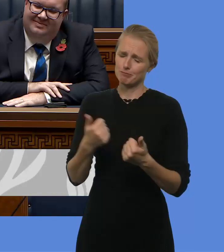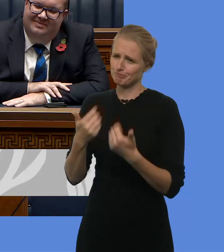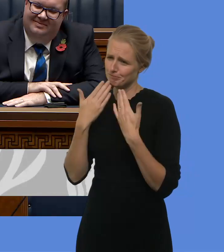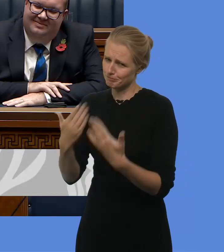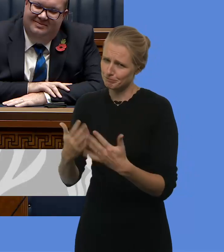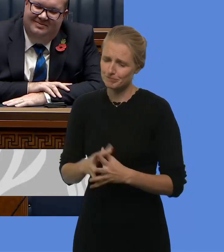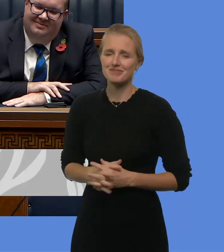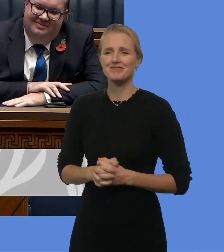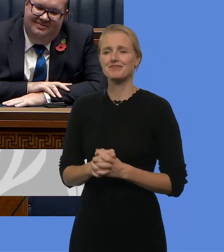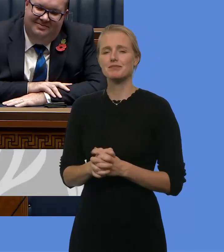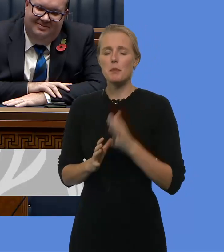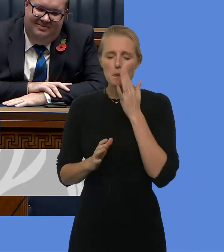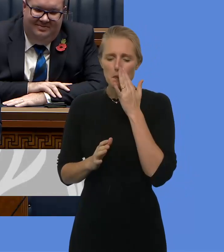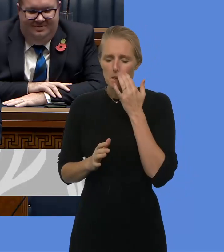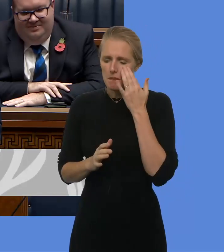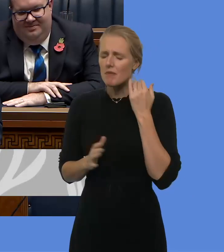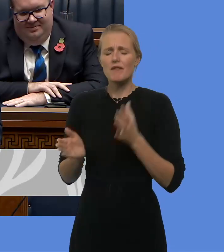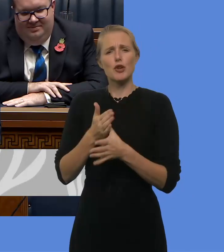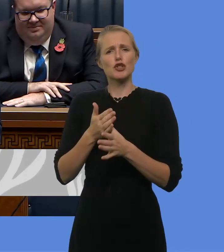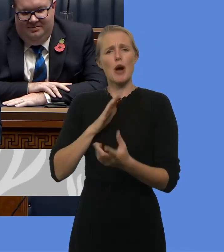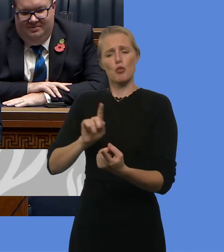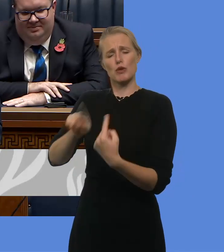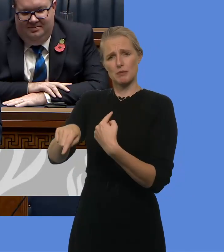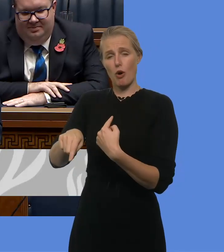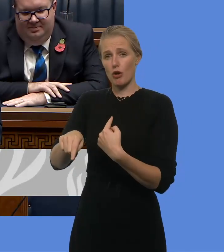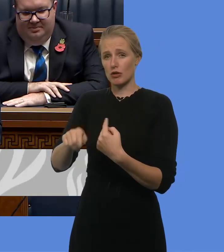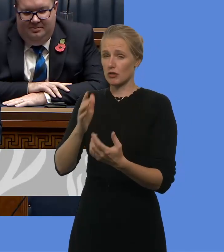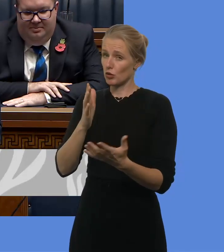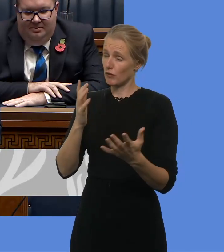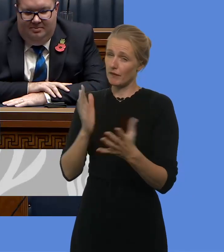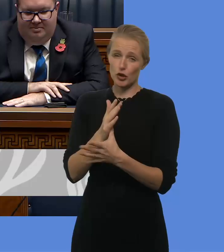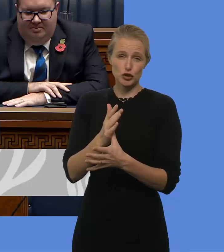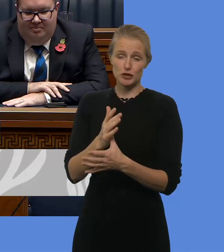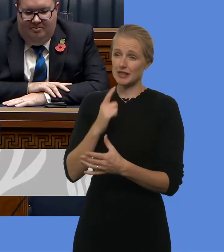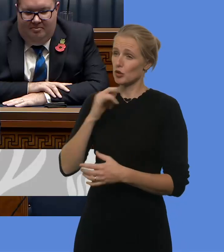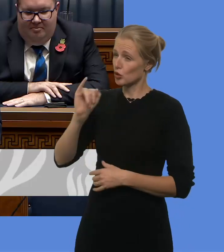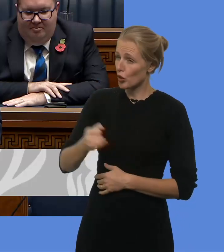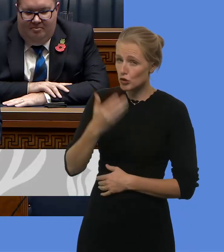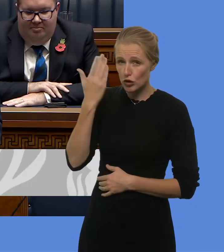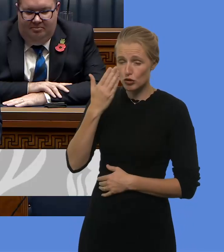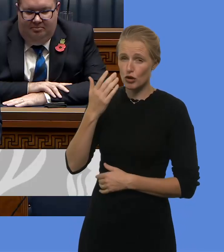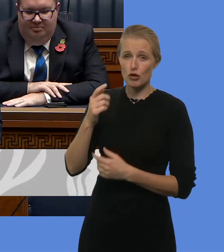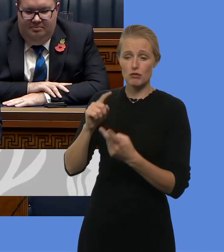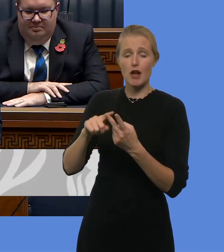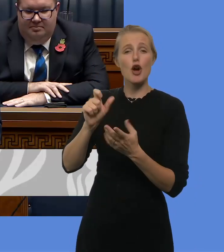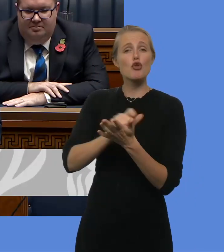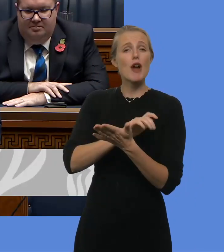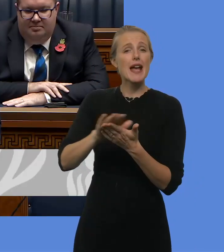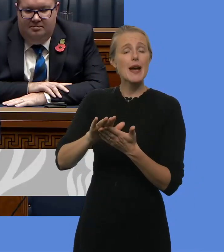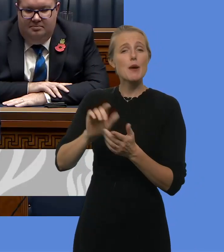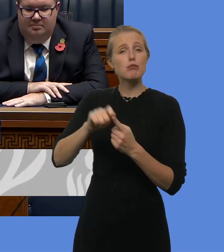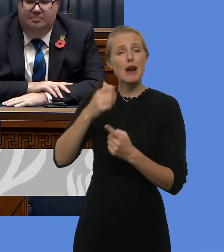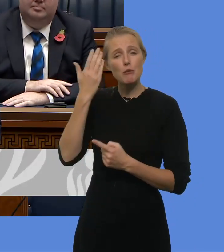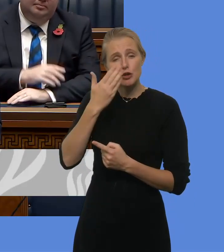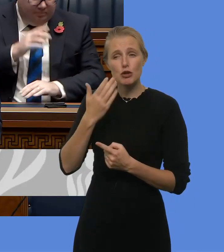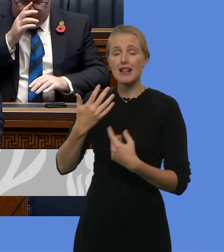Let me begin just in responding to this motion by first paying credit to the staff in Jordanstown School, Craigie Primary